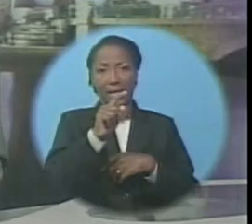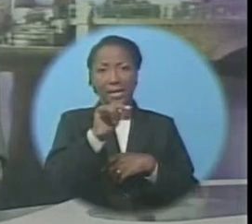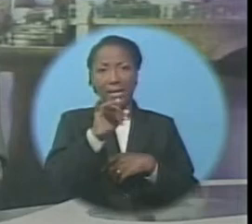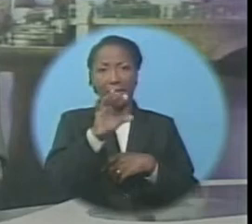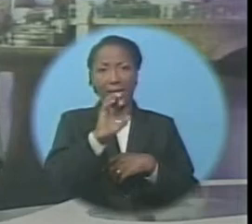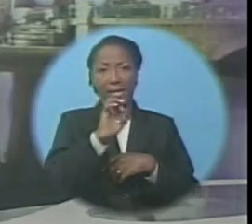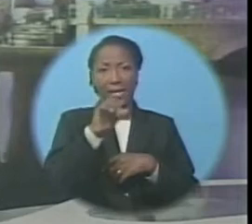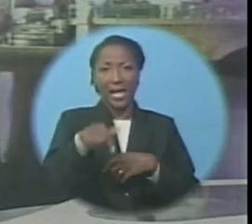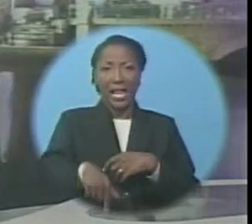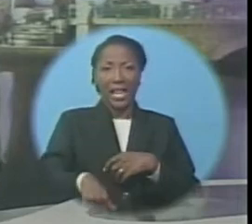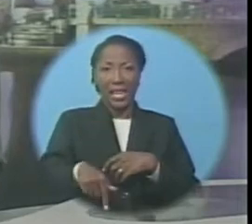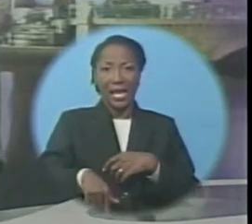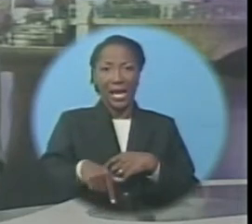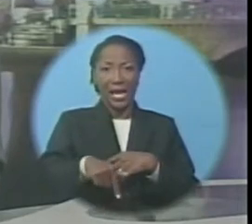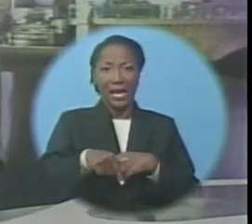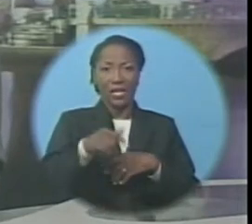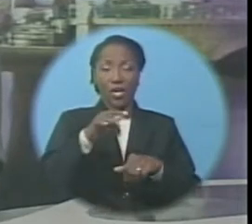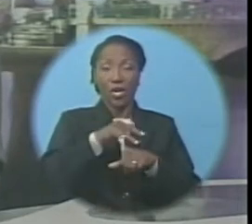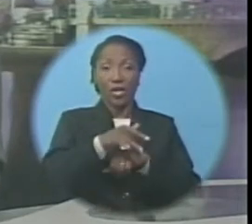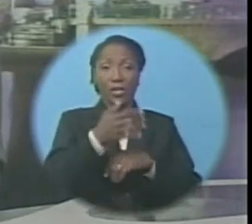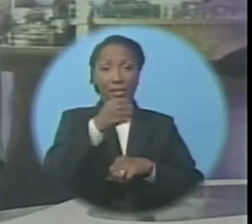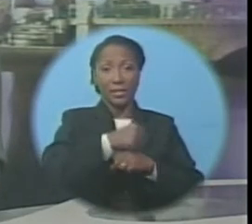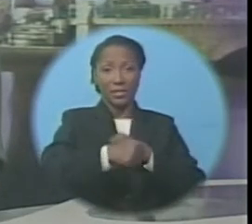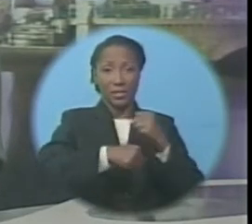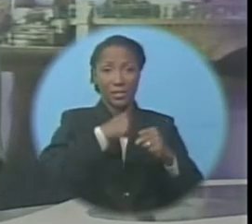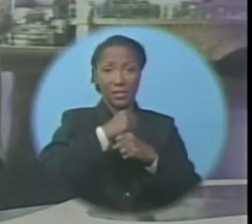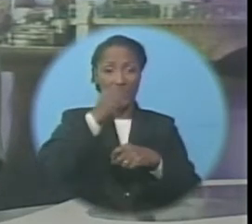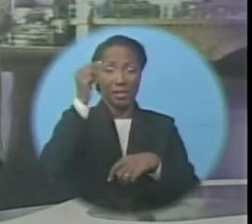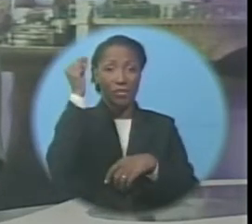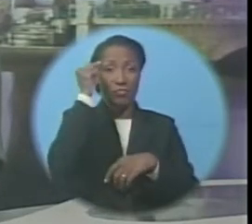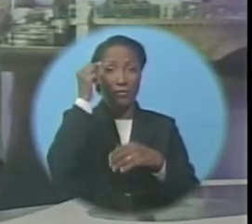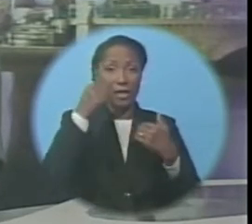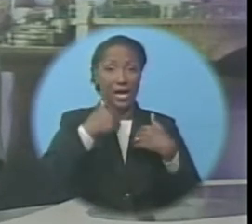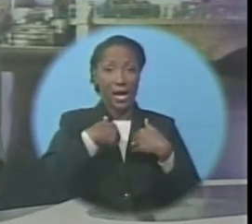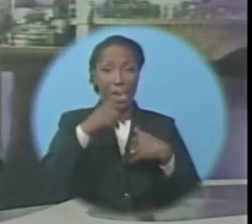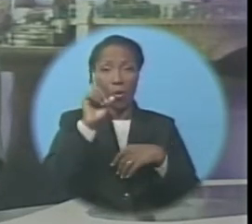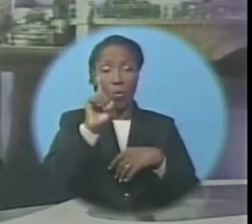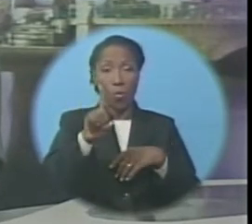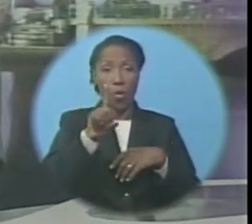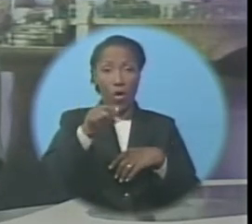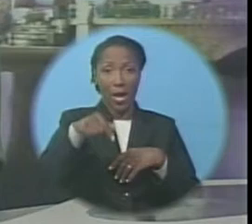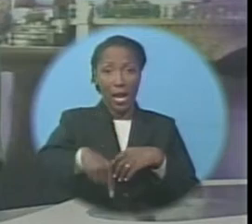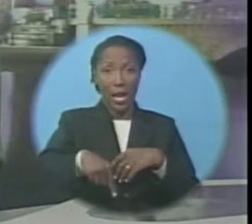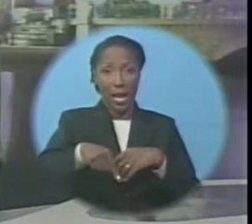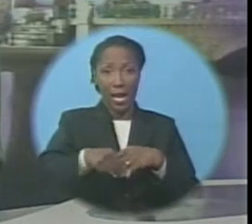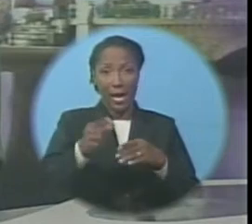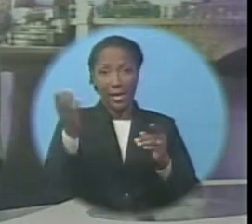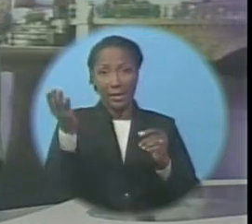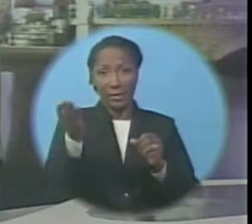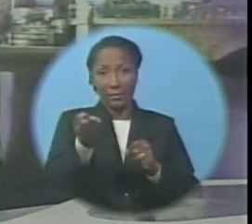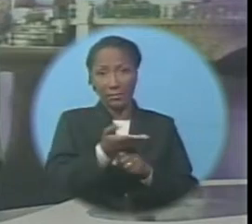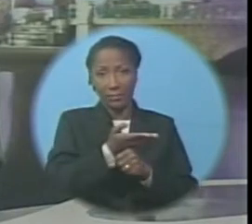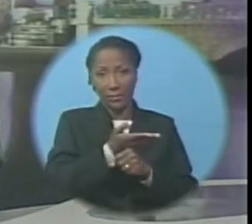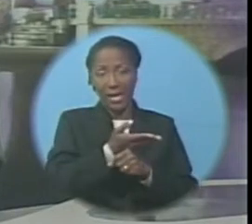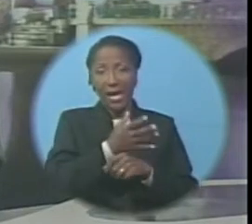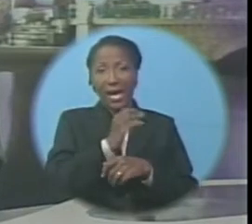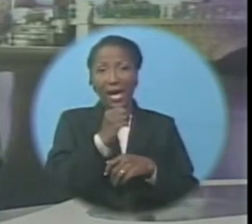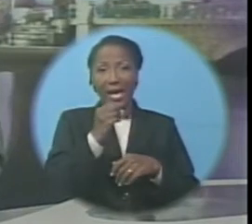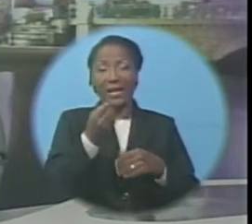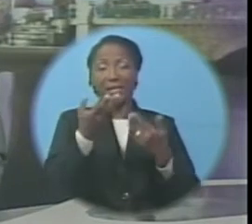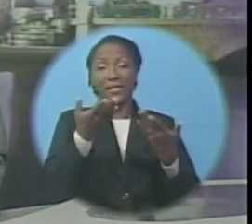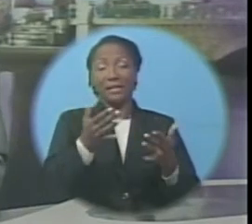earlier this year, Griffith unfortunately had one of his legs amputated, and he's now getting around in a wheelchair. Coordinator of the